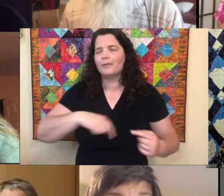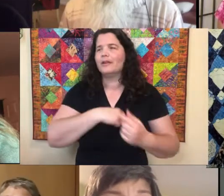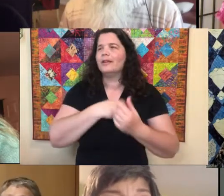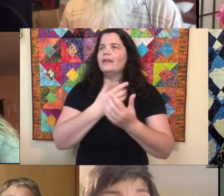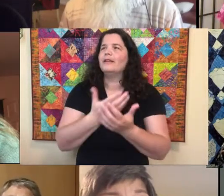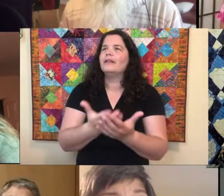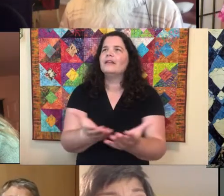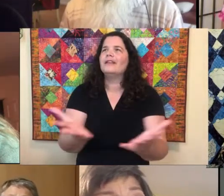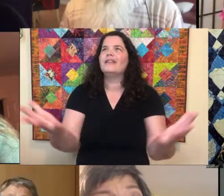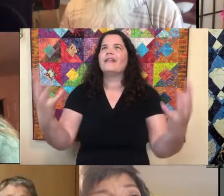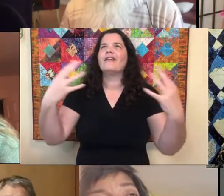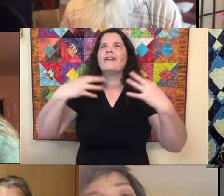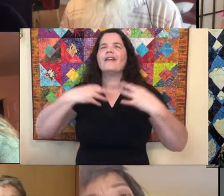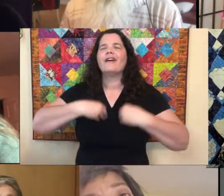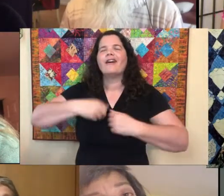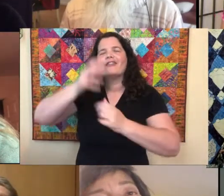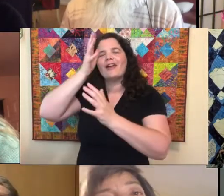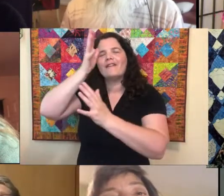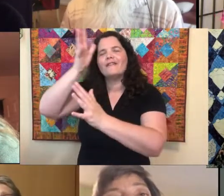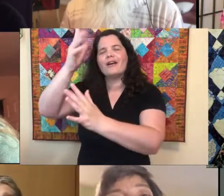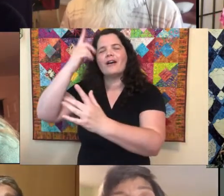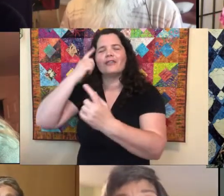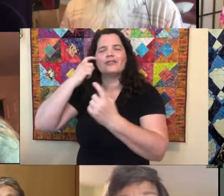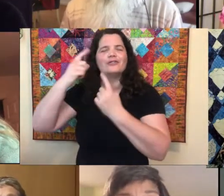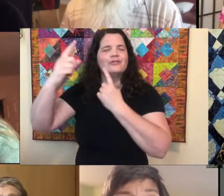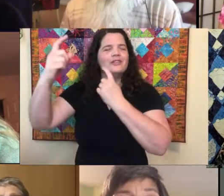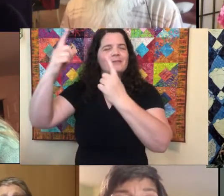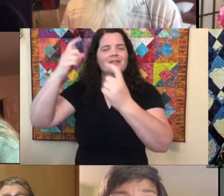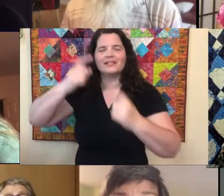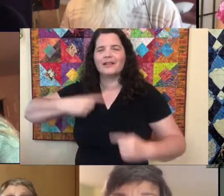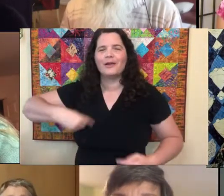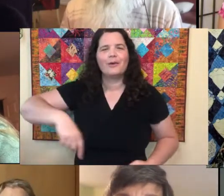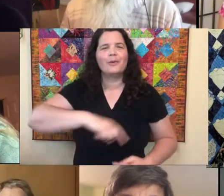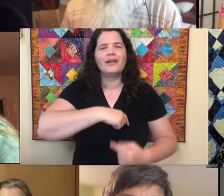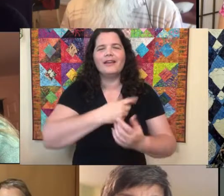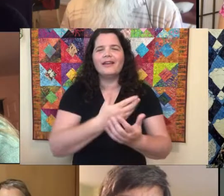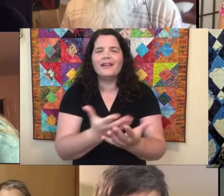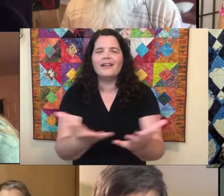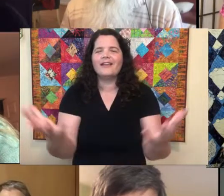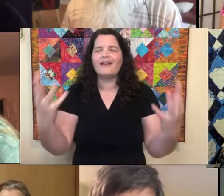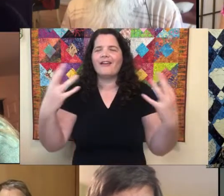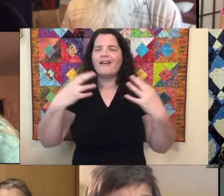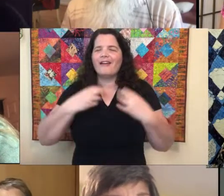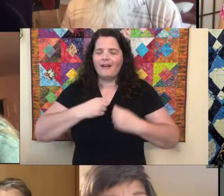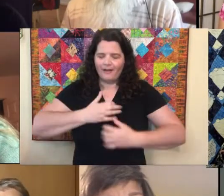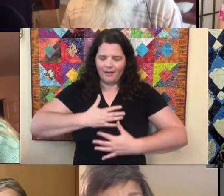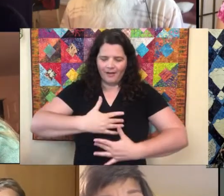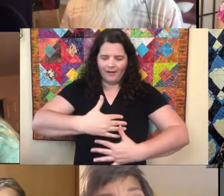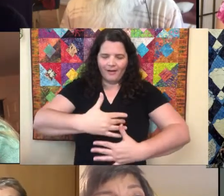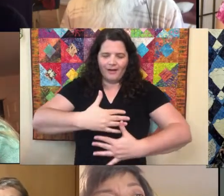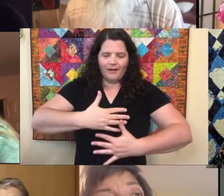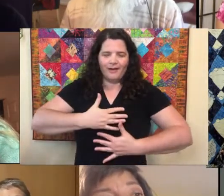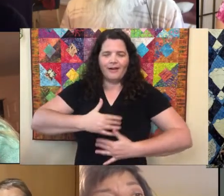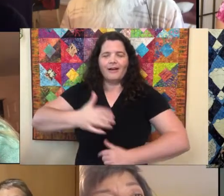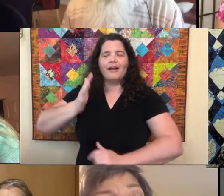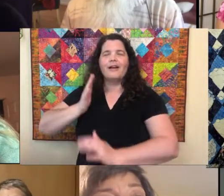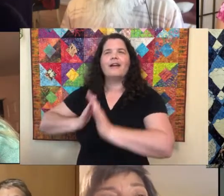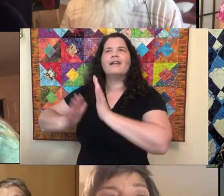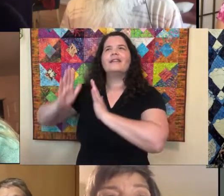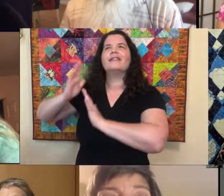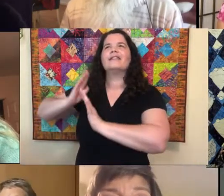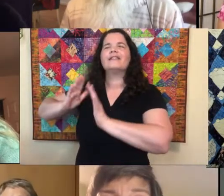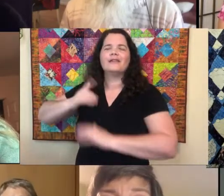and we are our grandfather's dreams. We are the breath of